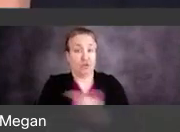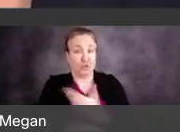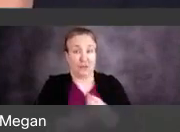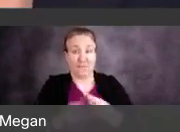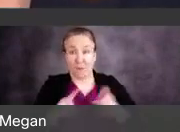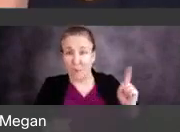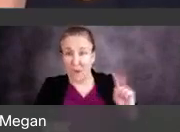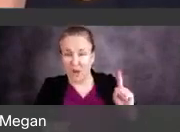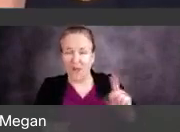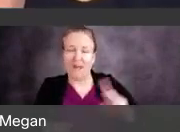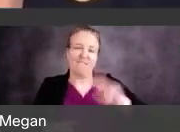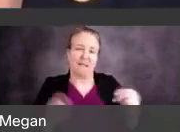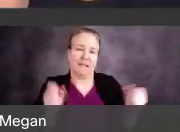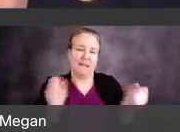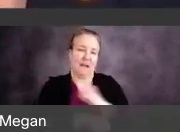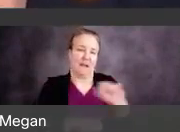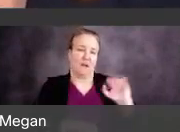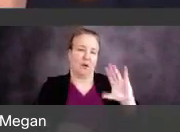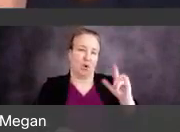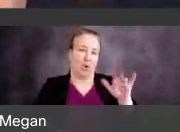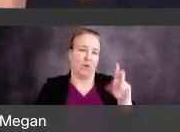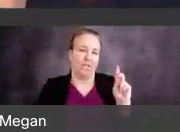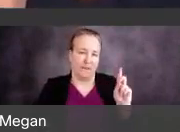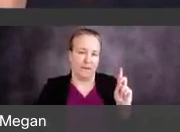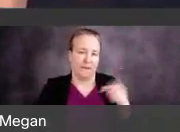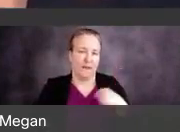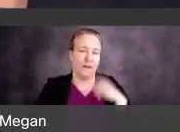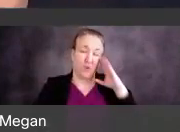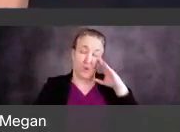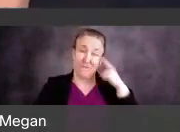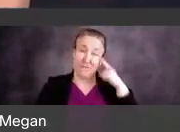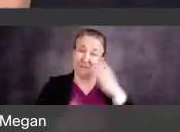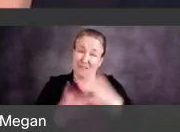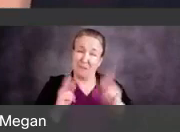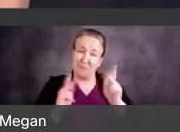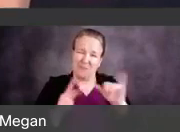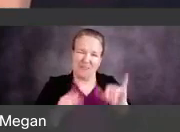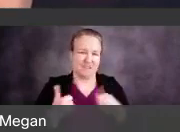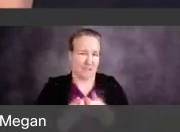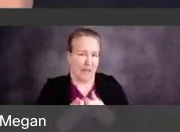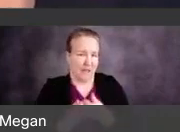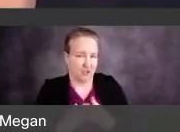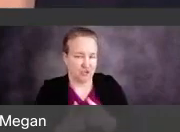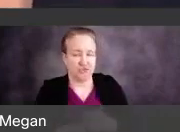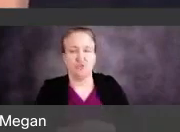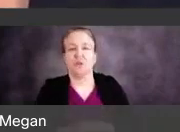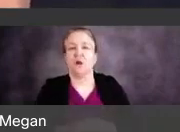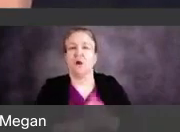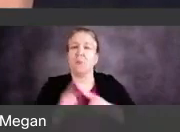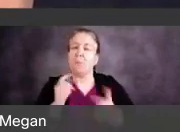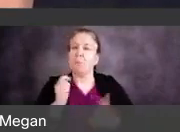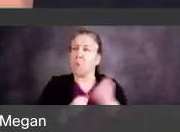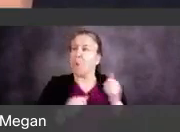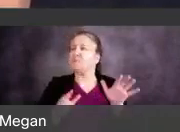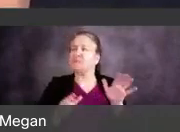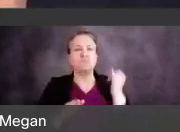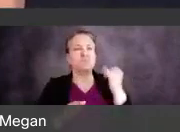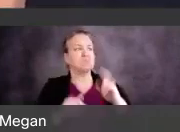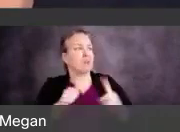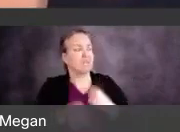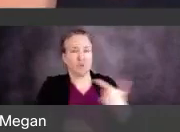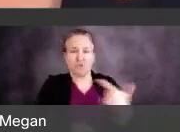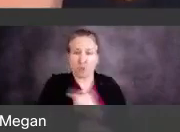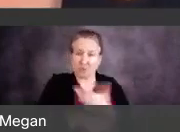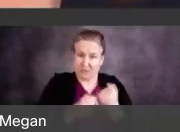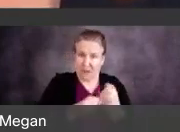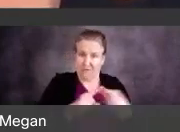fighting COVID. So I know that's been a little challenging for some people. But by and large, if you got your first dose from the